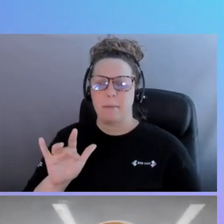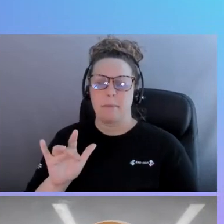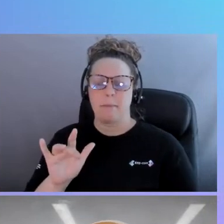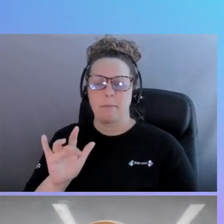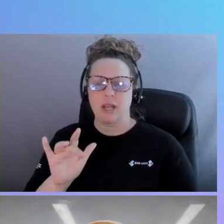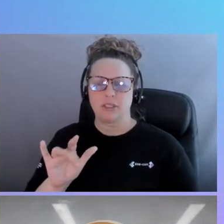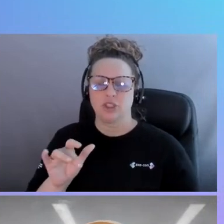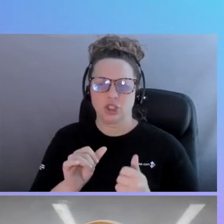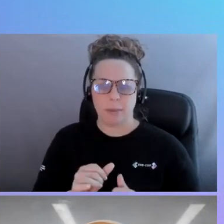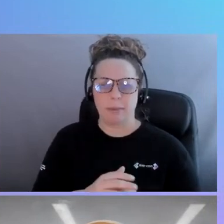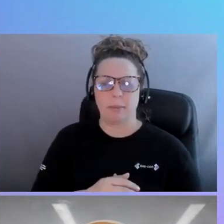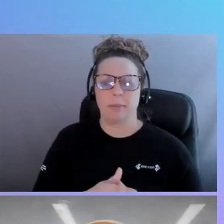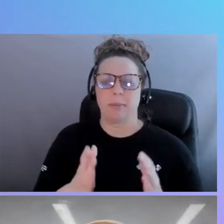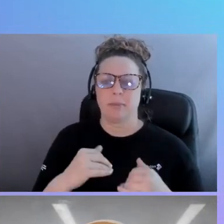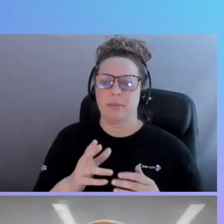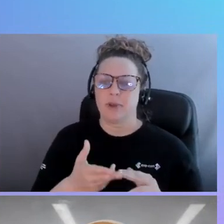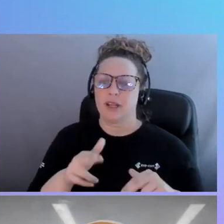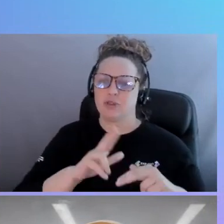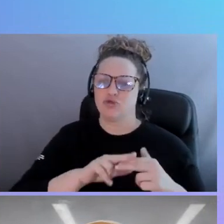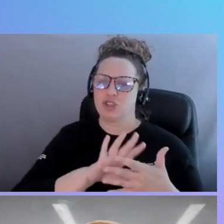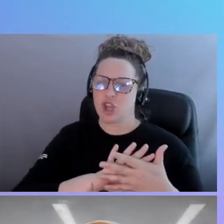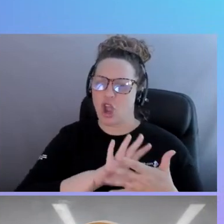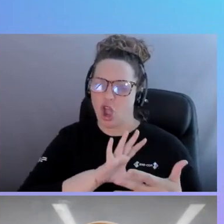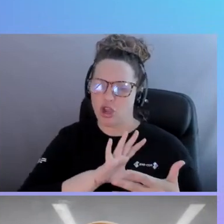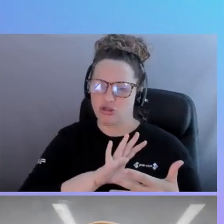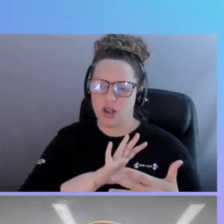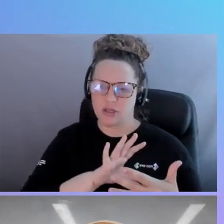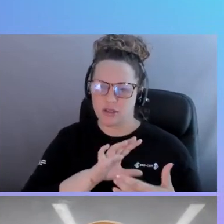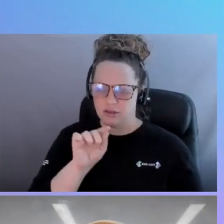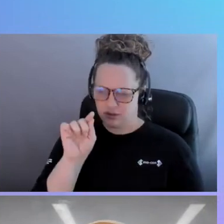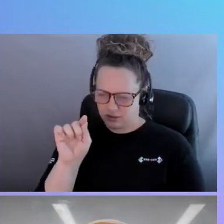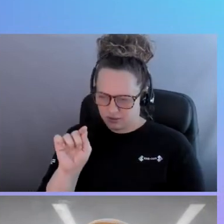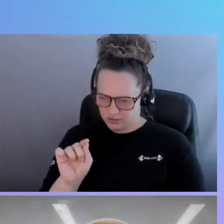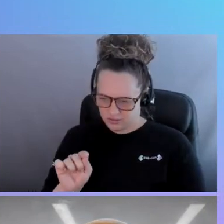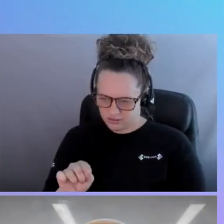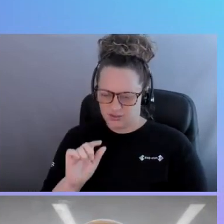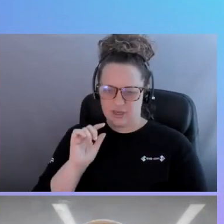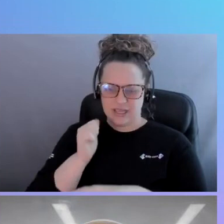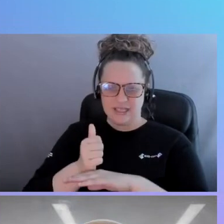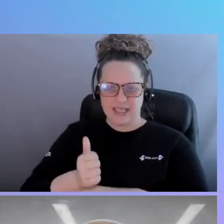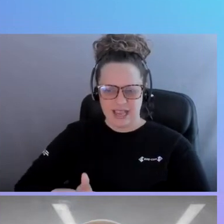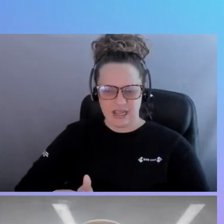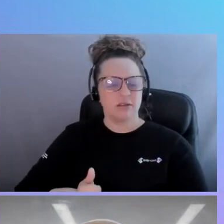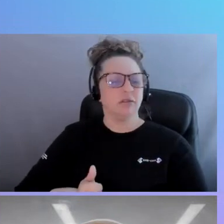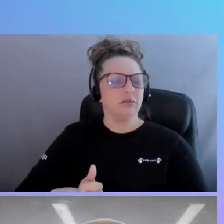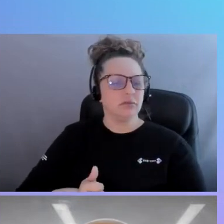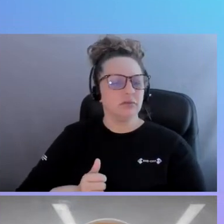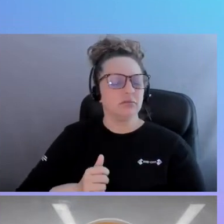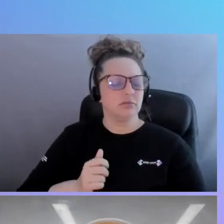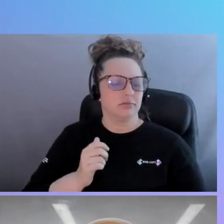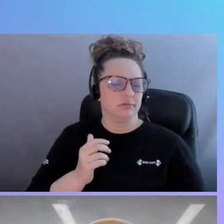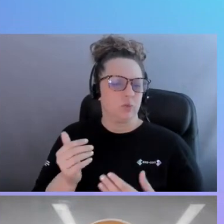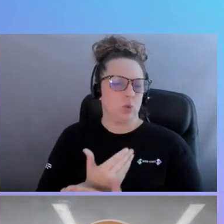contrast, and so on. Like there were a bunch of new settings.